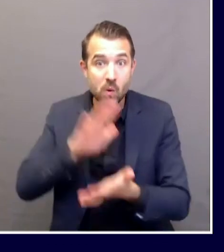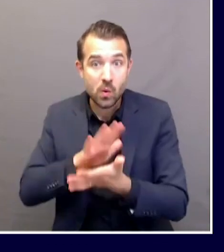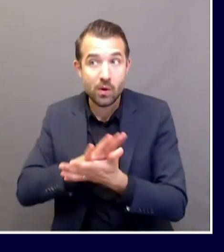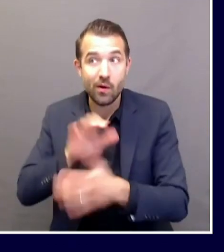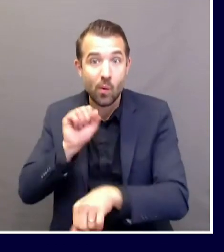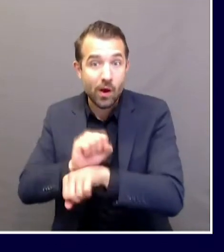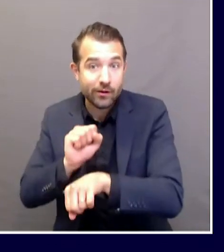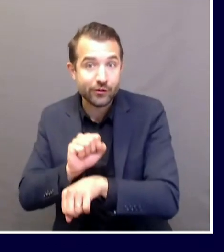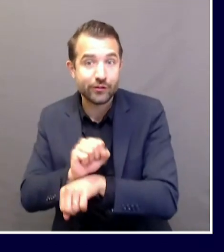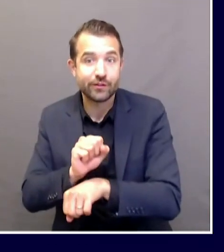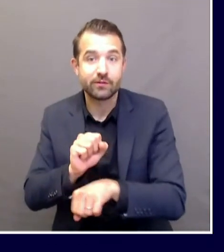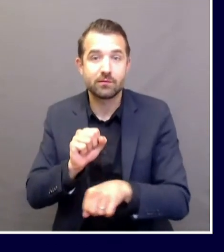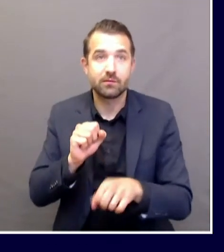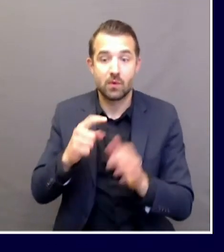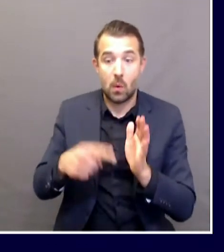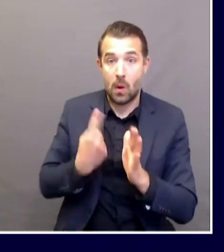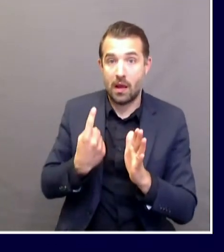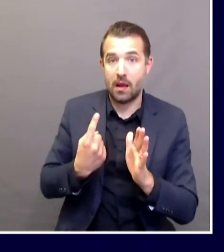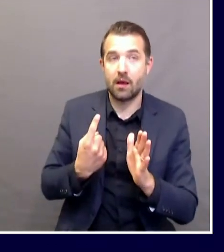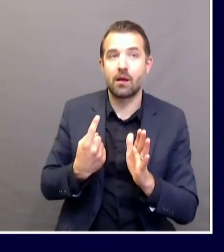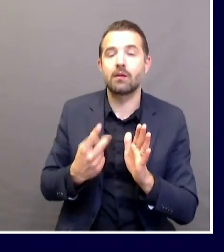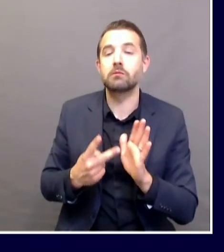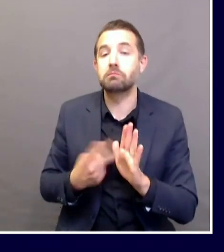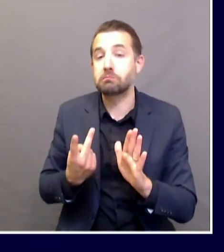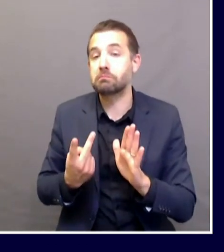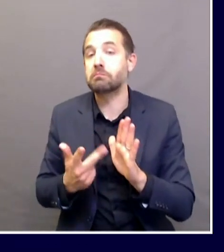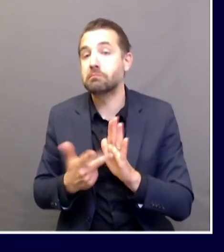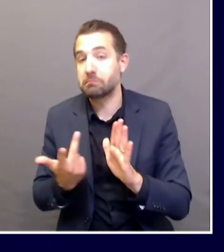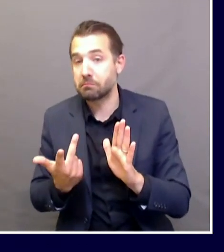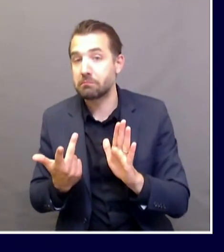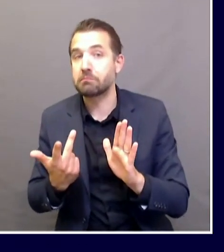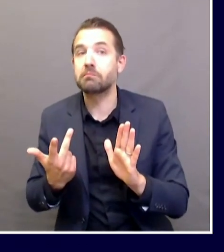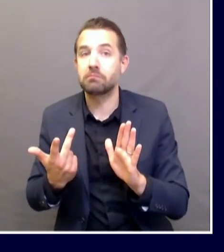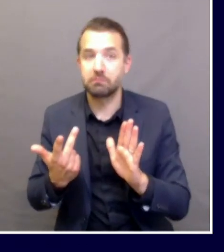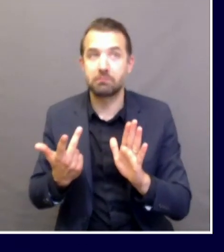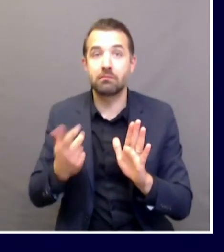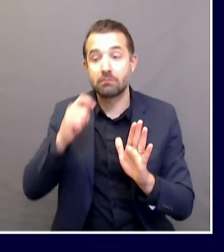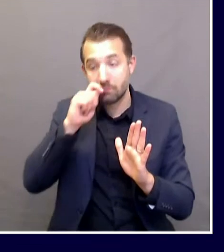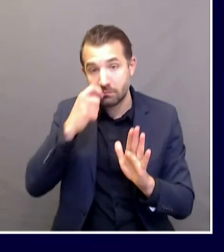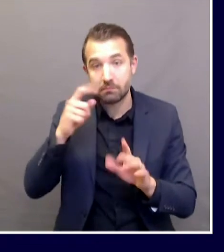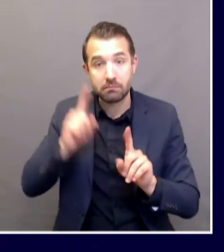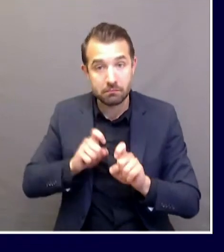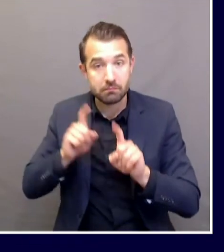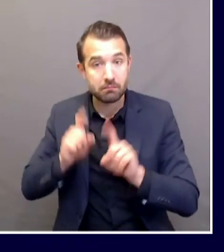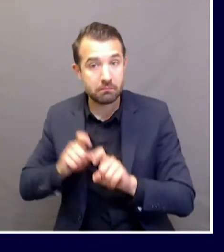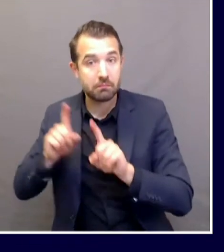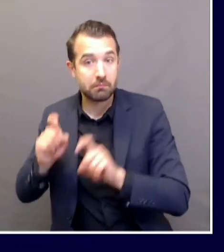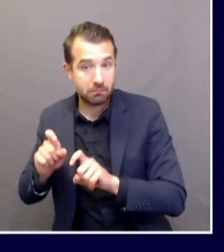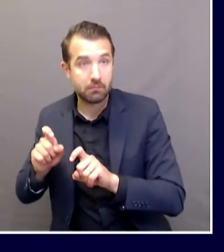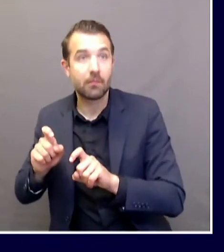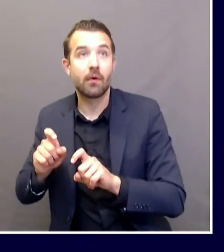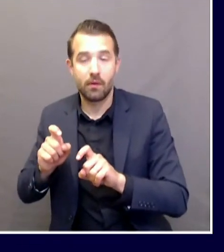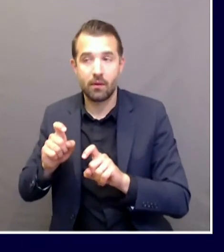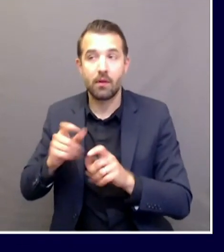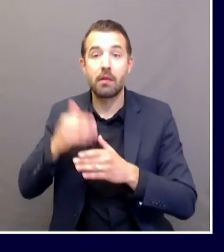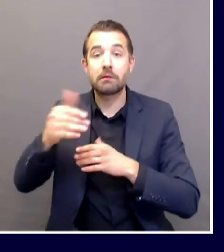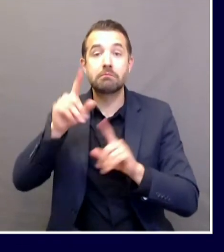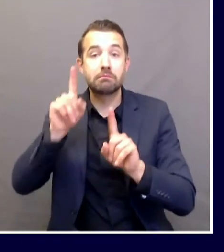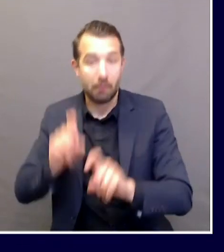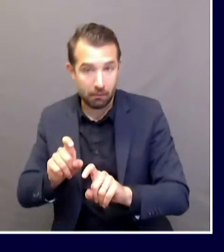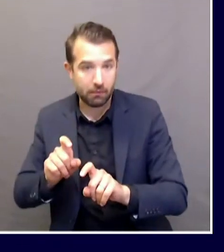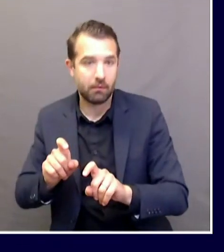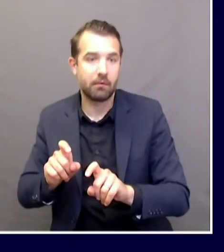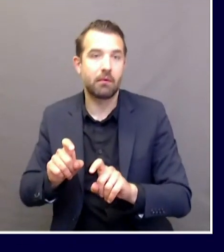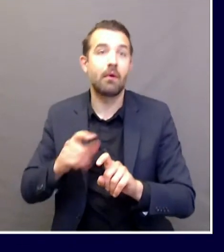works particularly well if you run it twice or even more. That's what's called serial testing. You